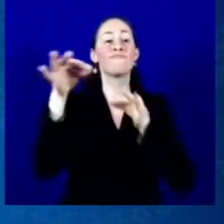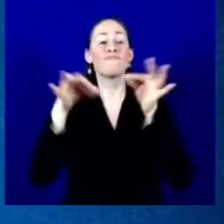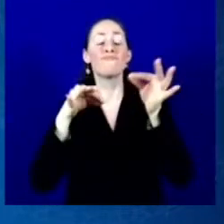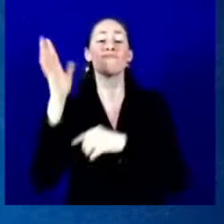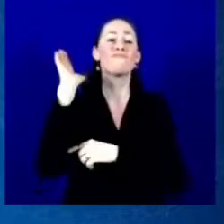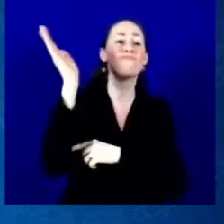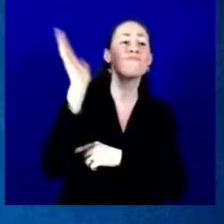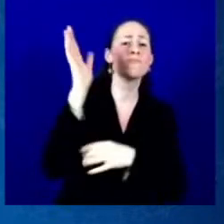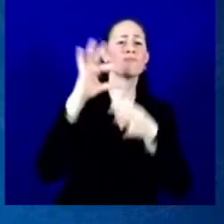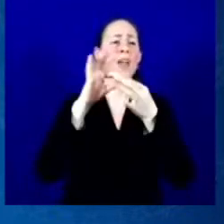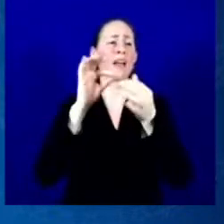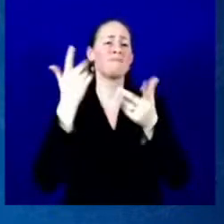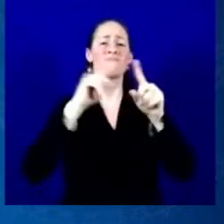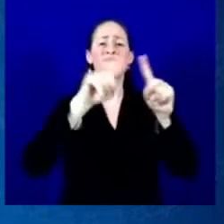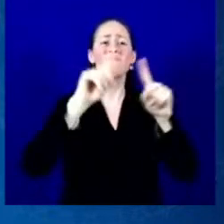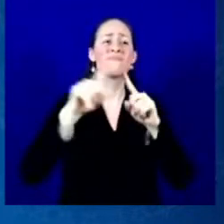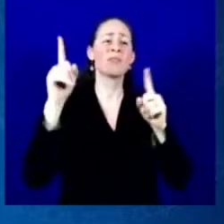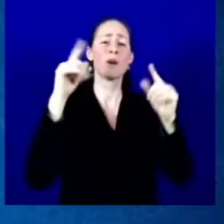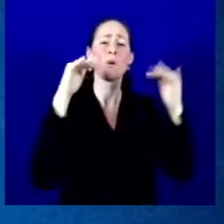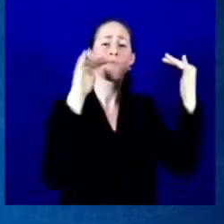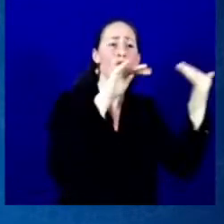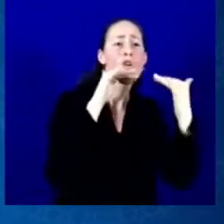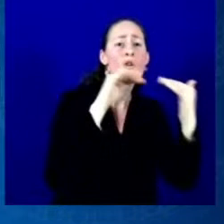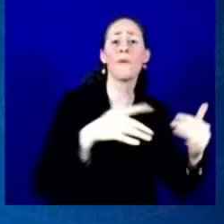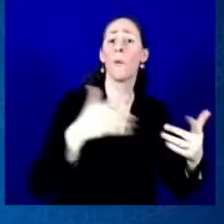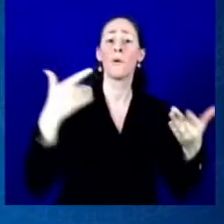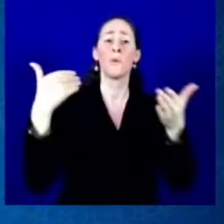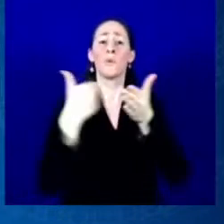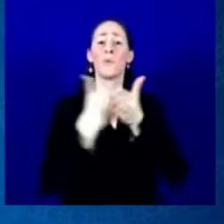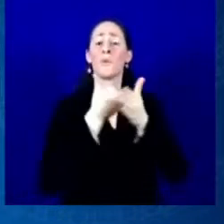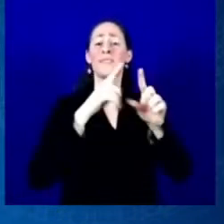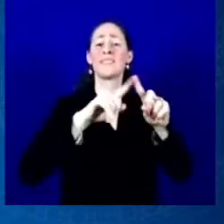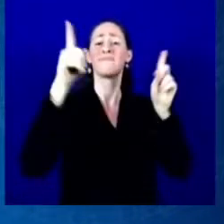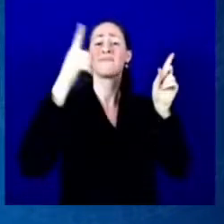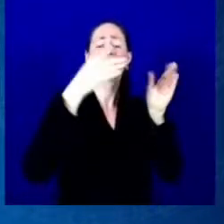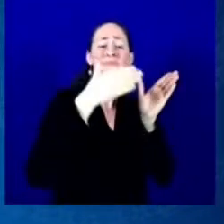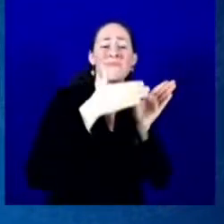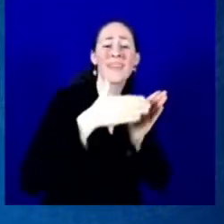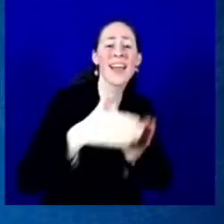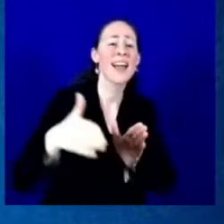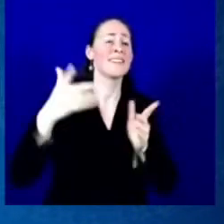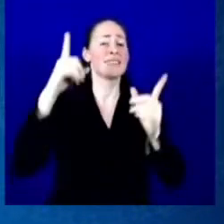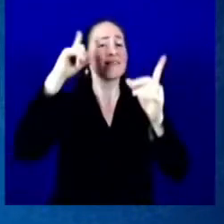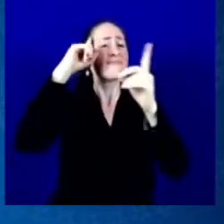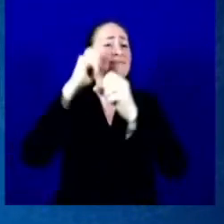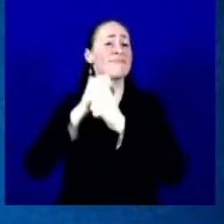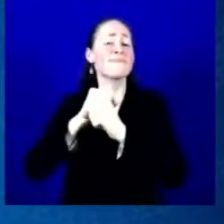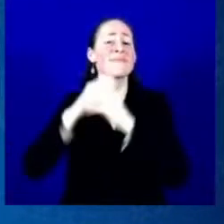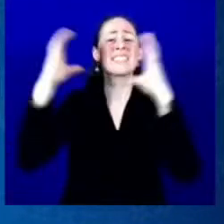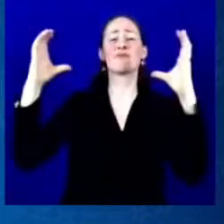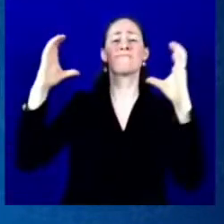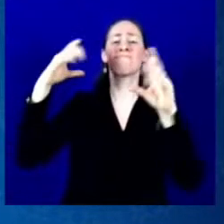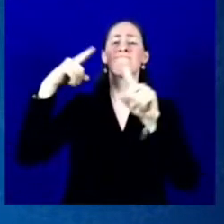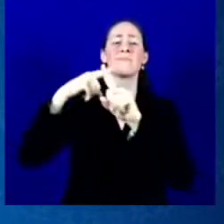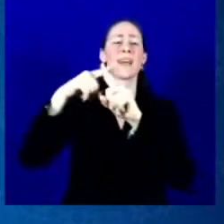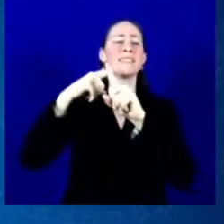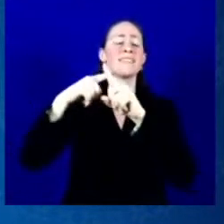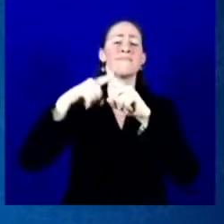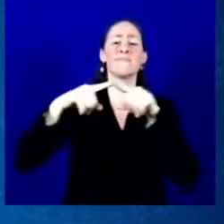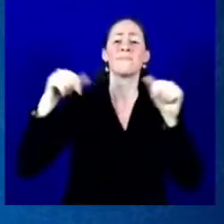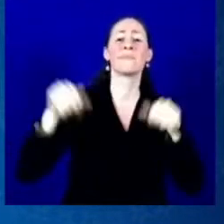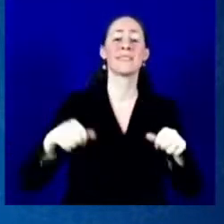new plans and possibilities. Tonight, I come to talk about crisis and